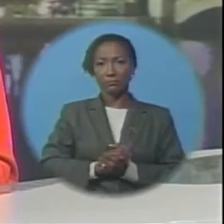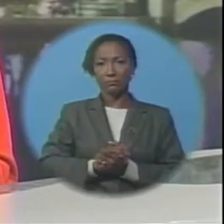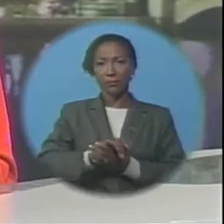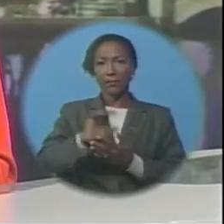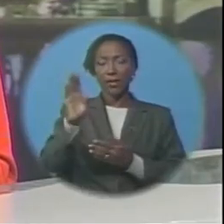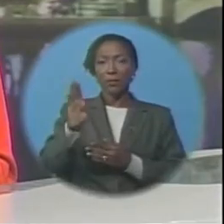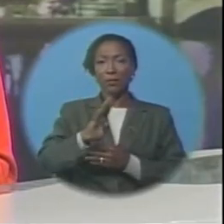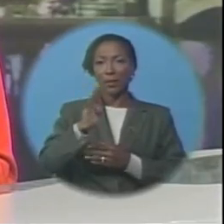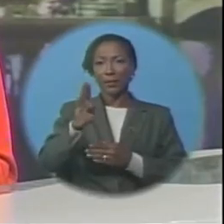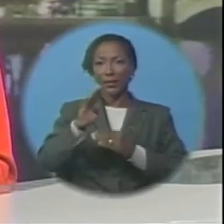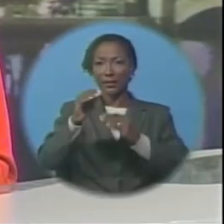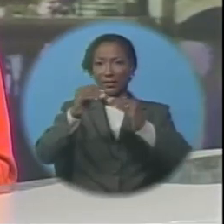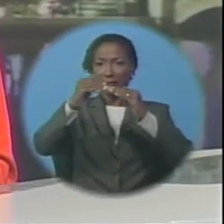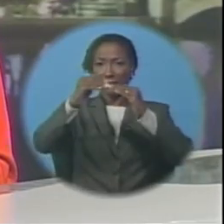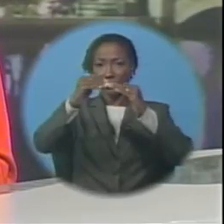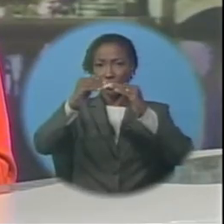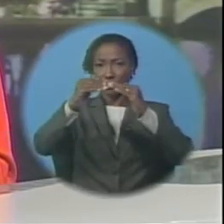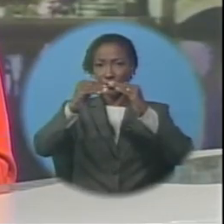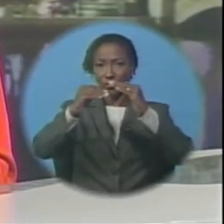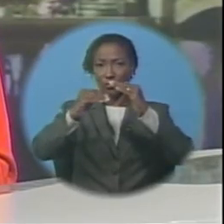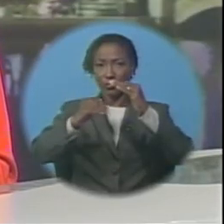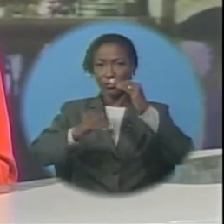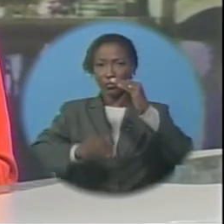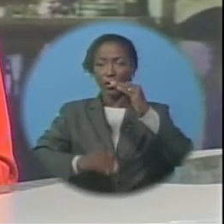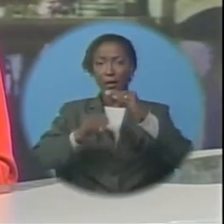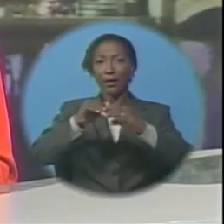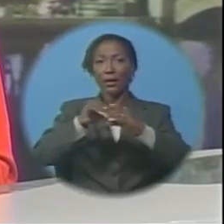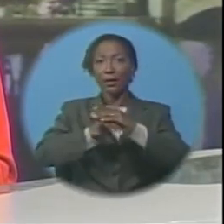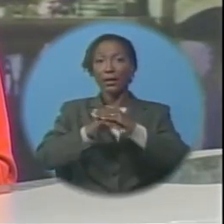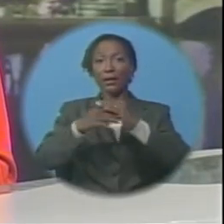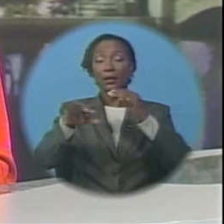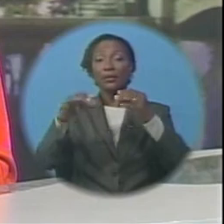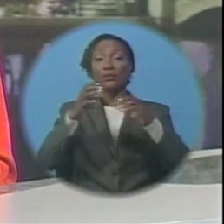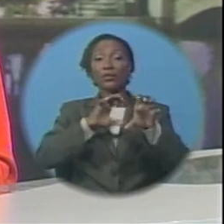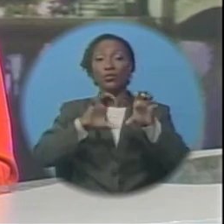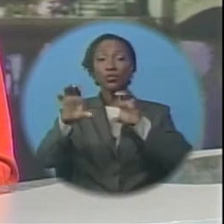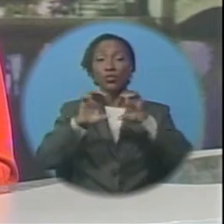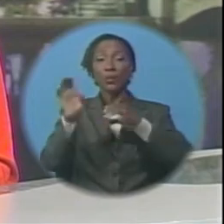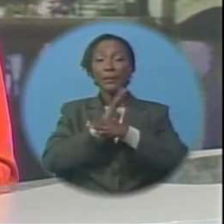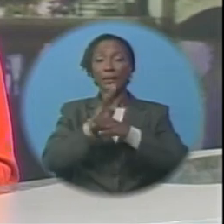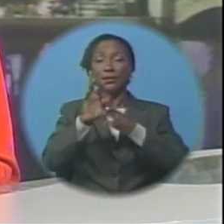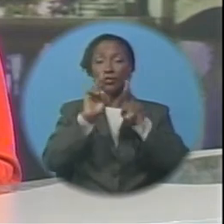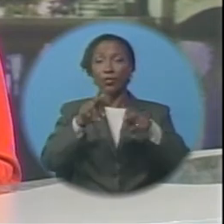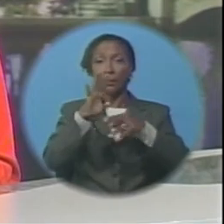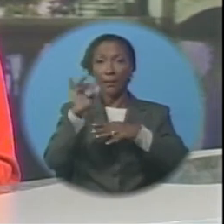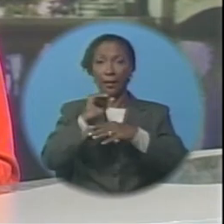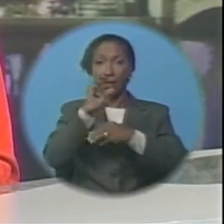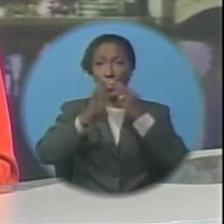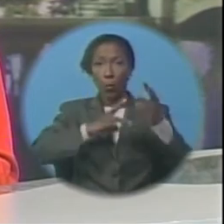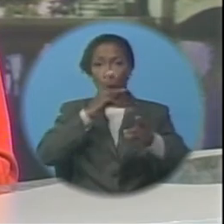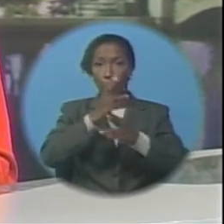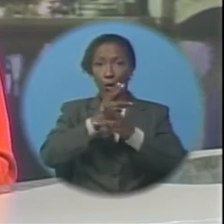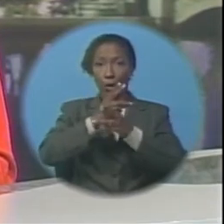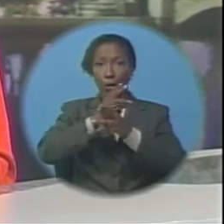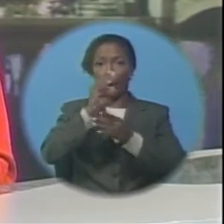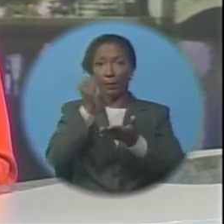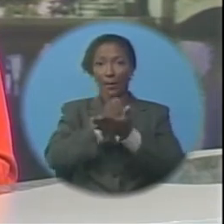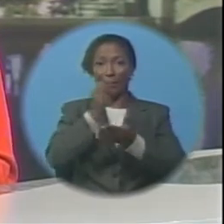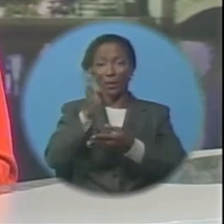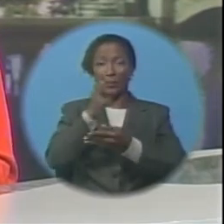Barbados has slipped slightly in the rankings in the latest Doing Business report by the World Bank. Barbados is now ranked